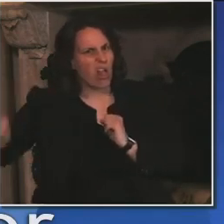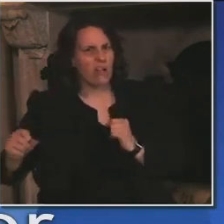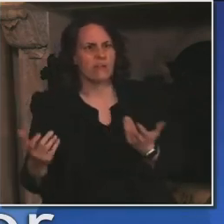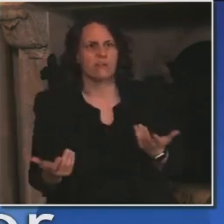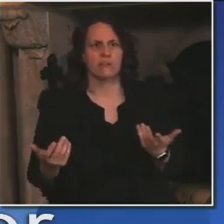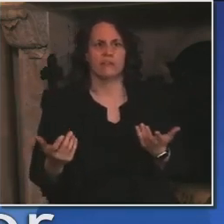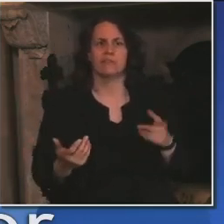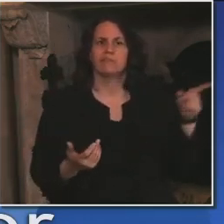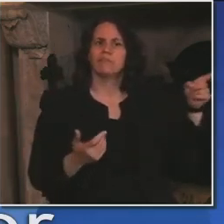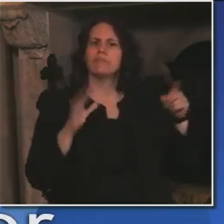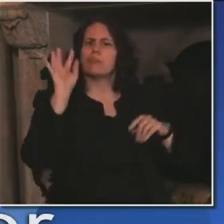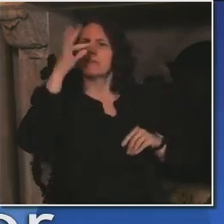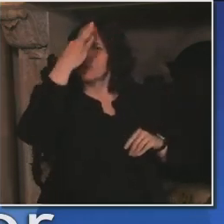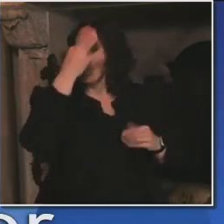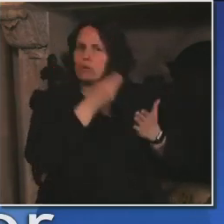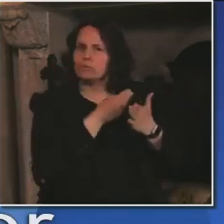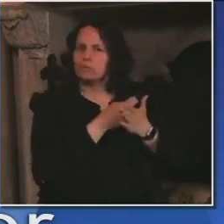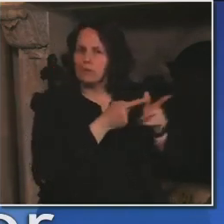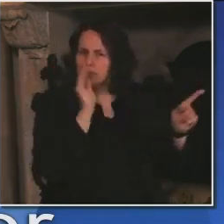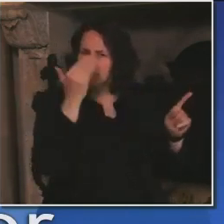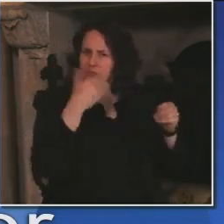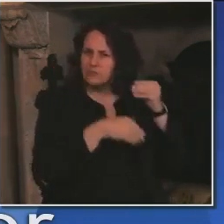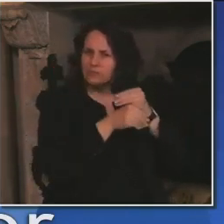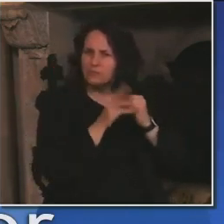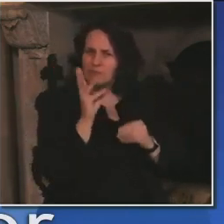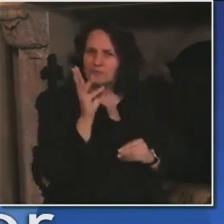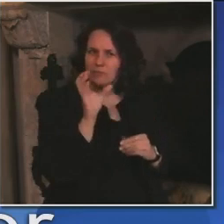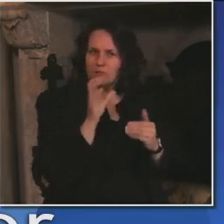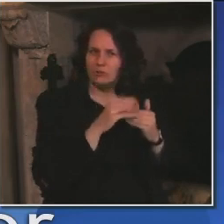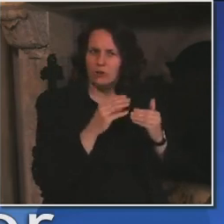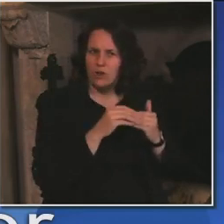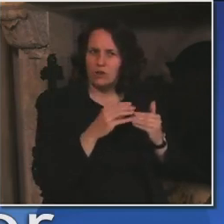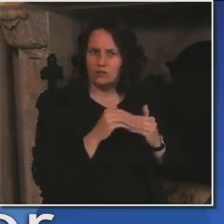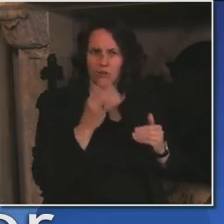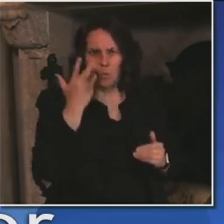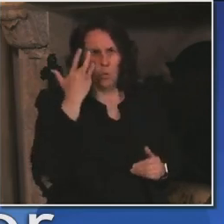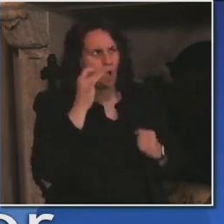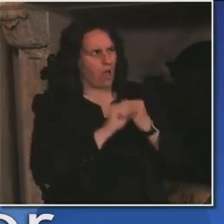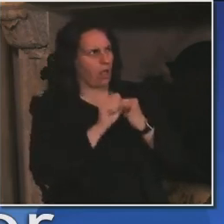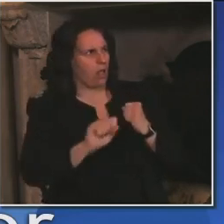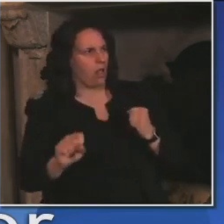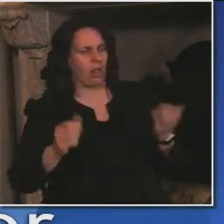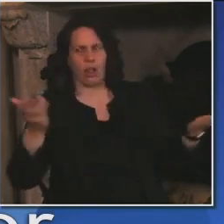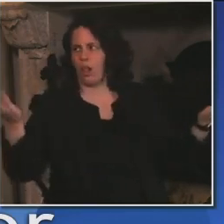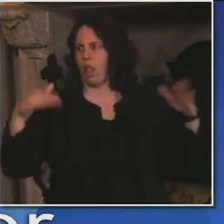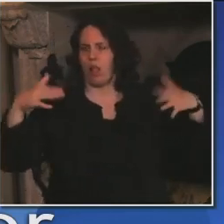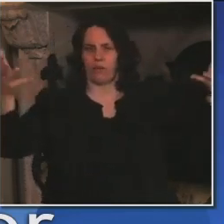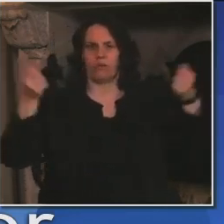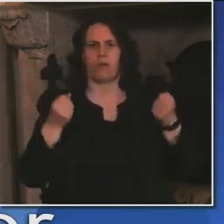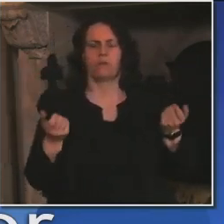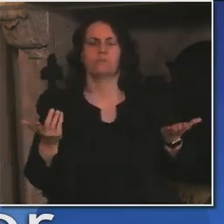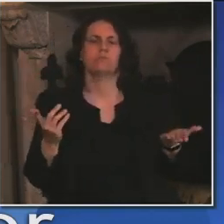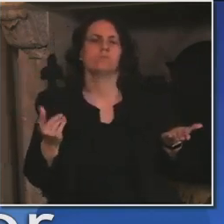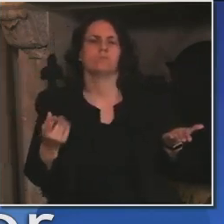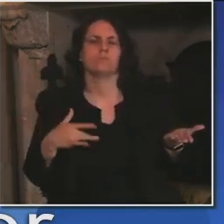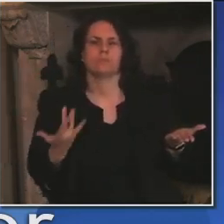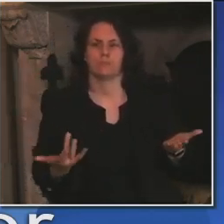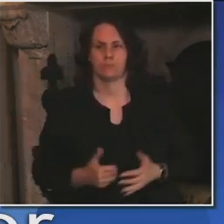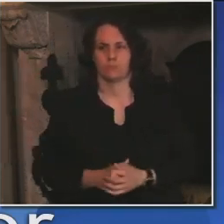coming in for recipients of unemployment here in Wisconsin? Well, certainly, as you know, we